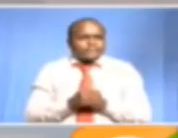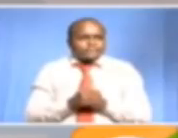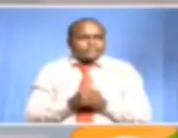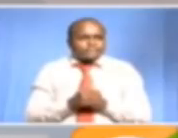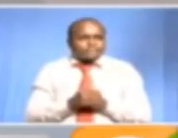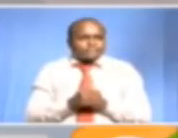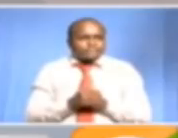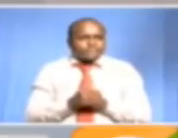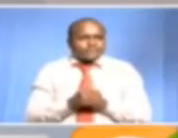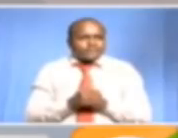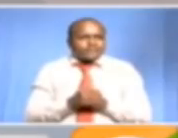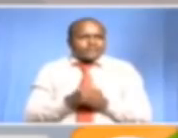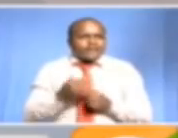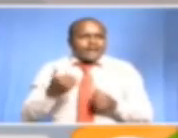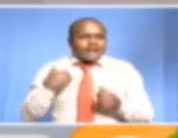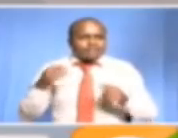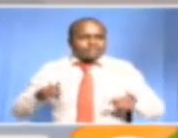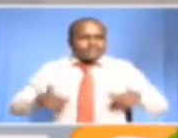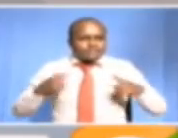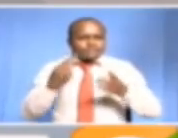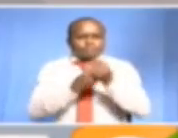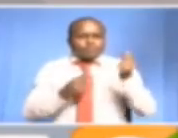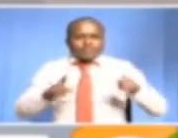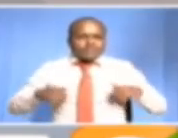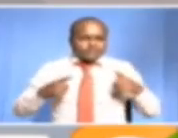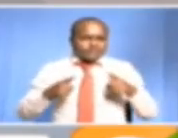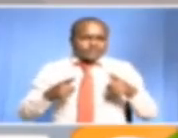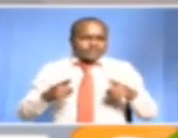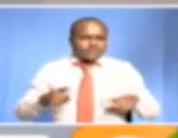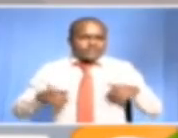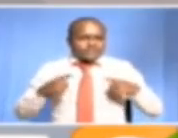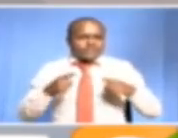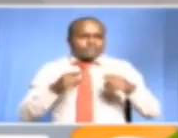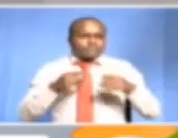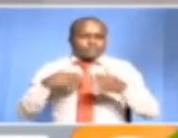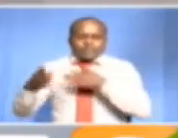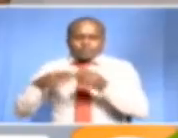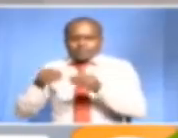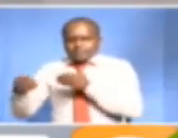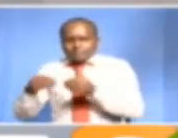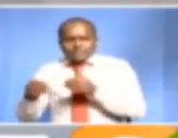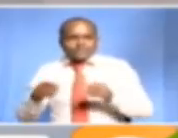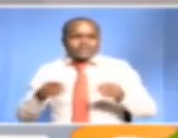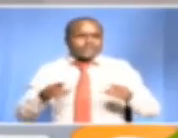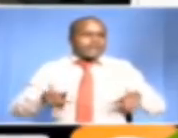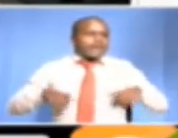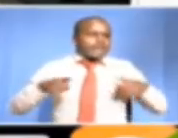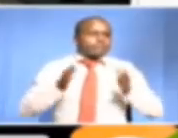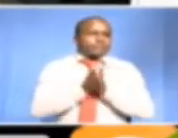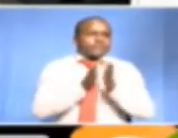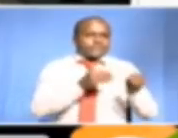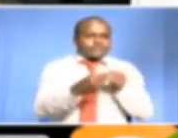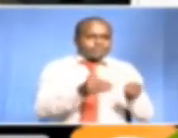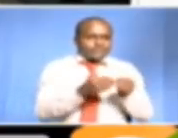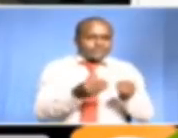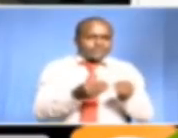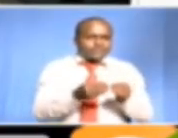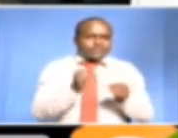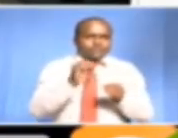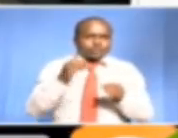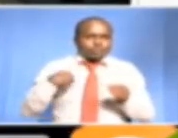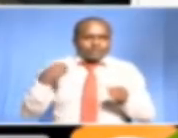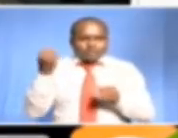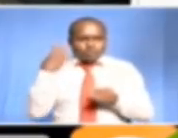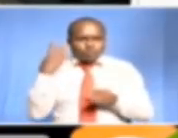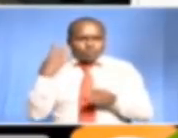Vicky, you know, I've lived the two lives. I've lived a life with a disability, and I lived a life without a disability. So I really know what it means